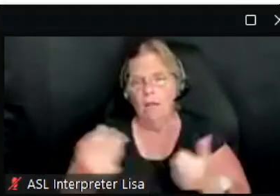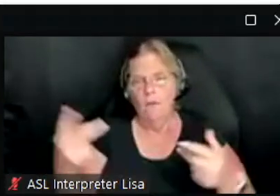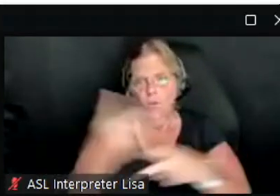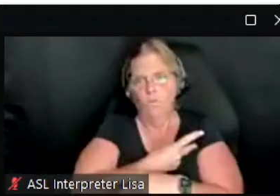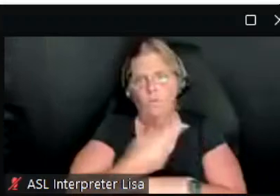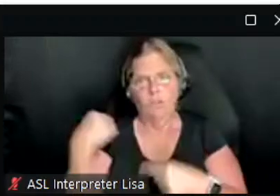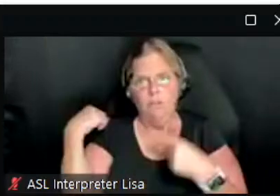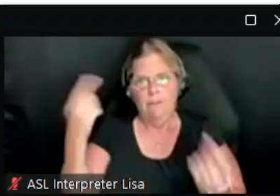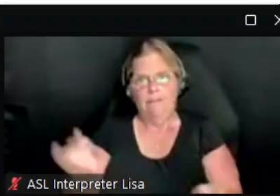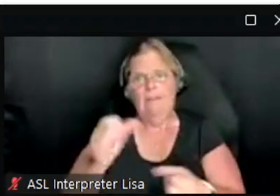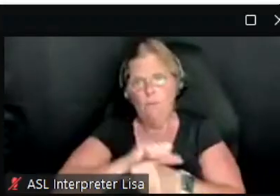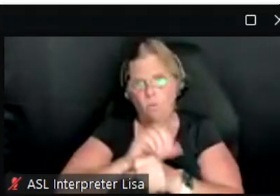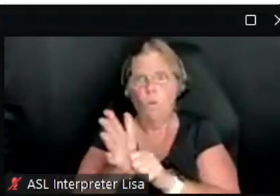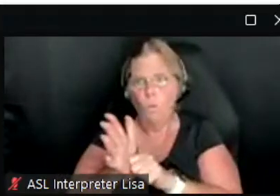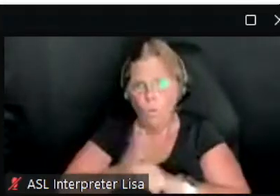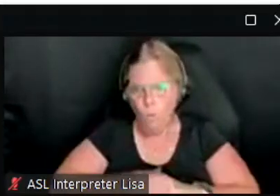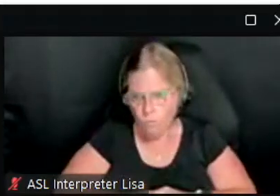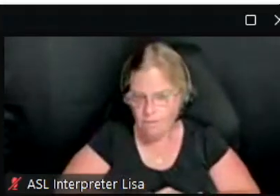pandemic.